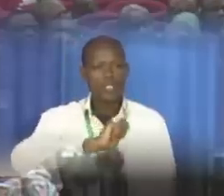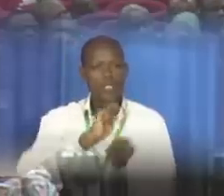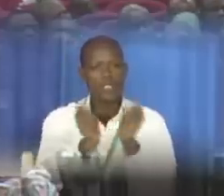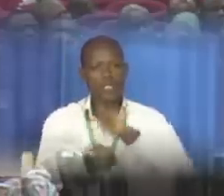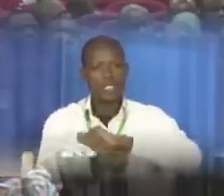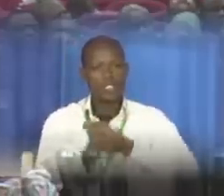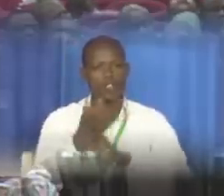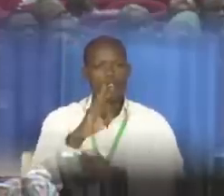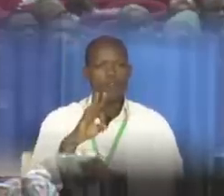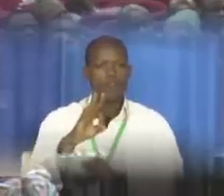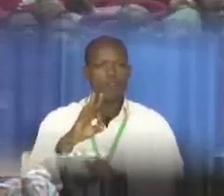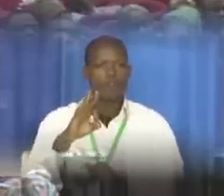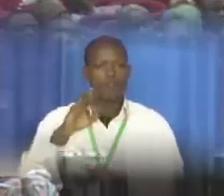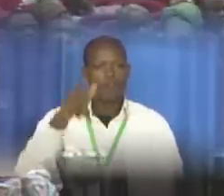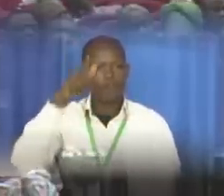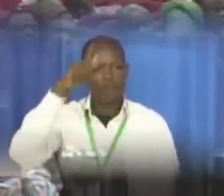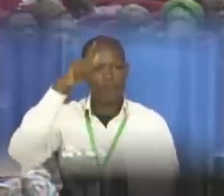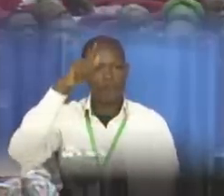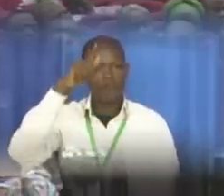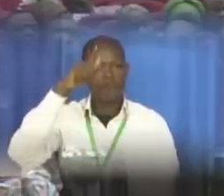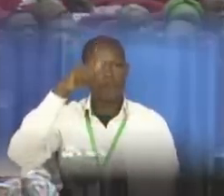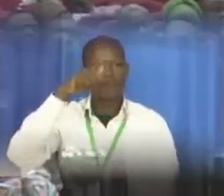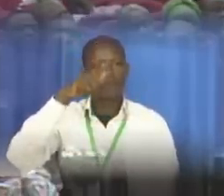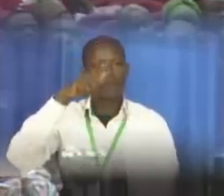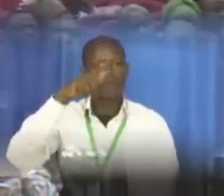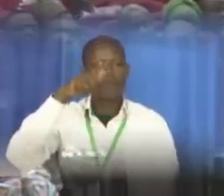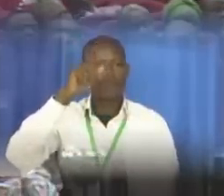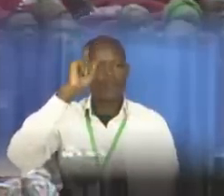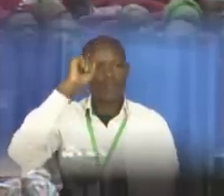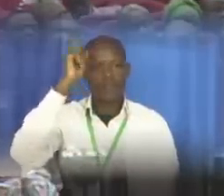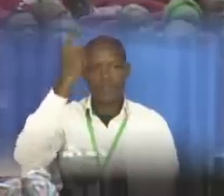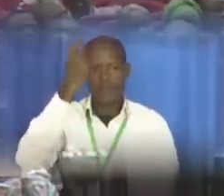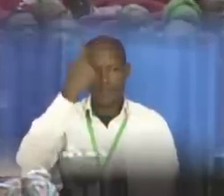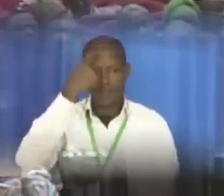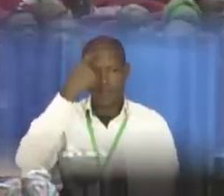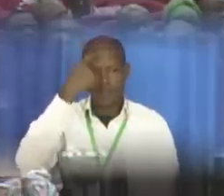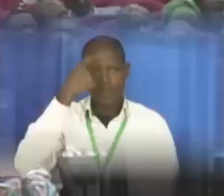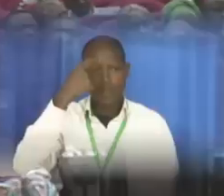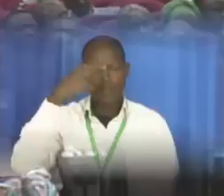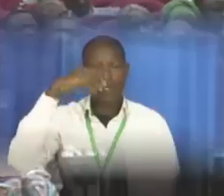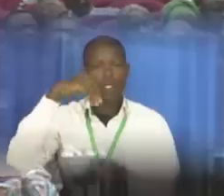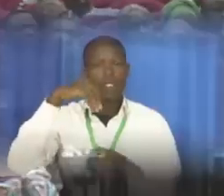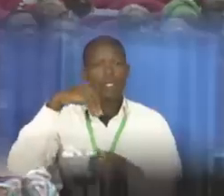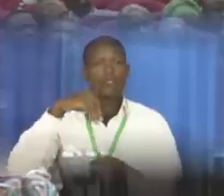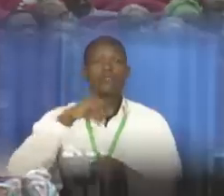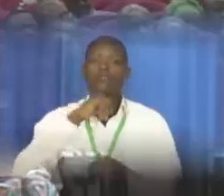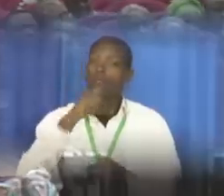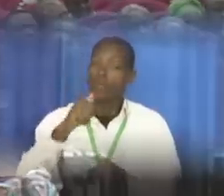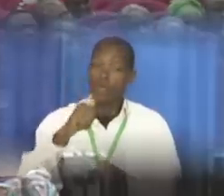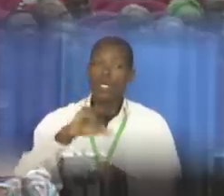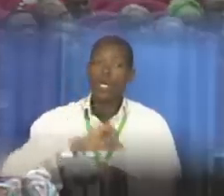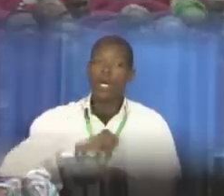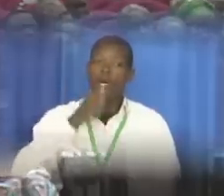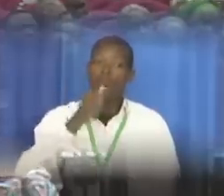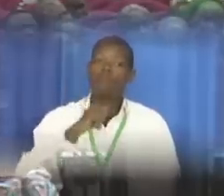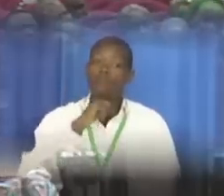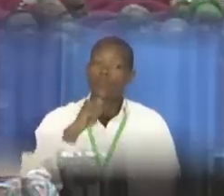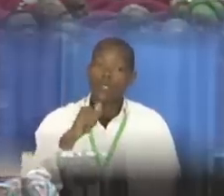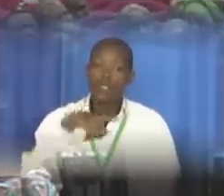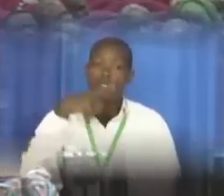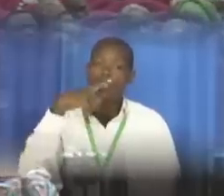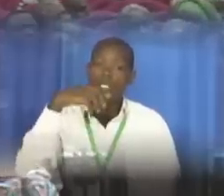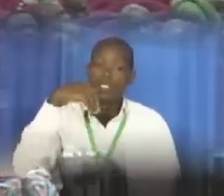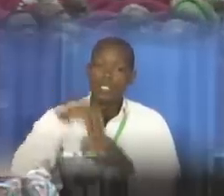Now, don't say that I said that there will be a change of government in Nigeria. That's not what I